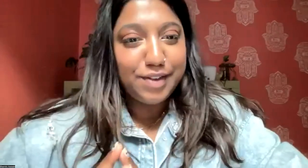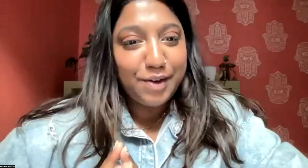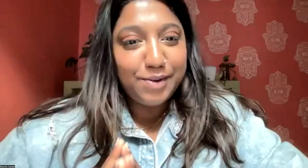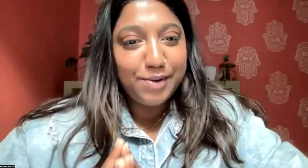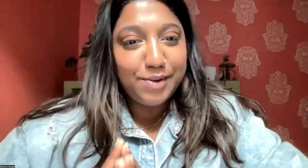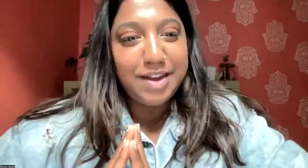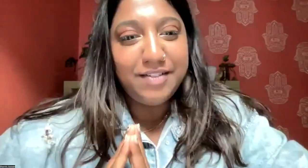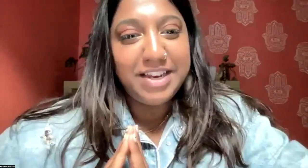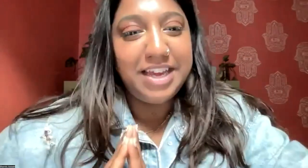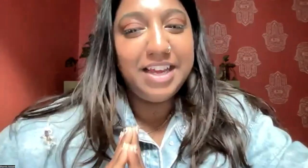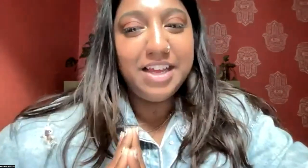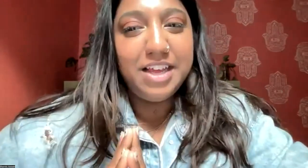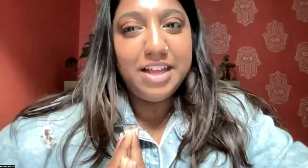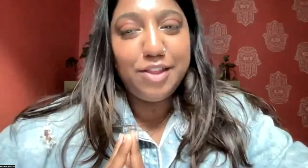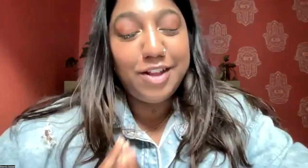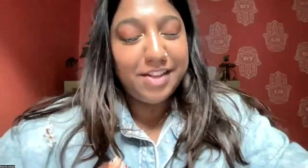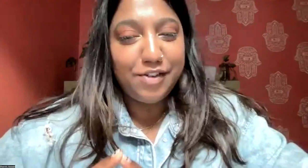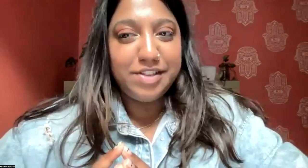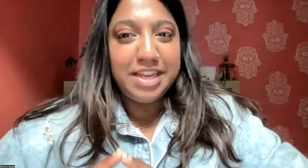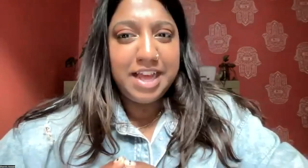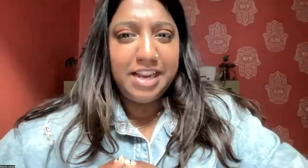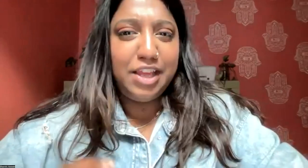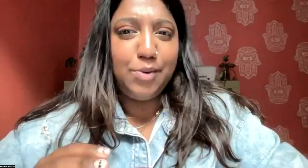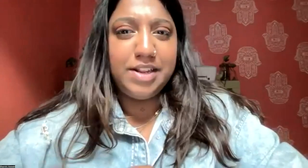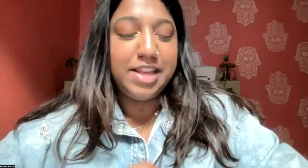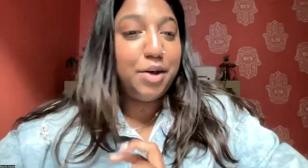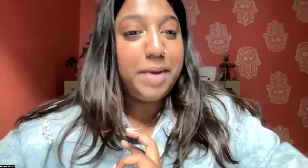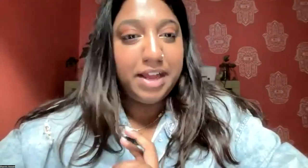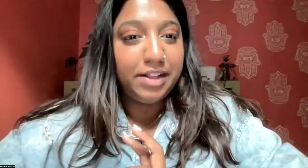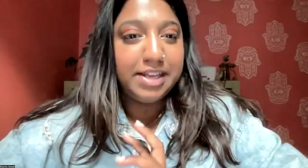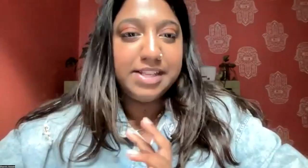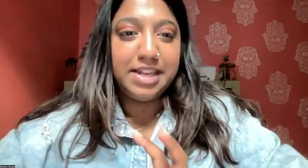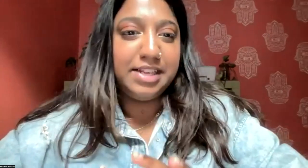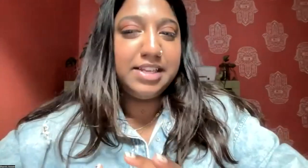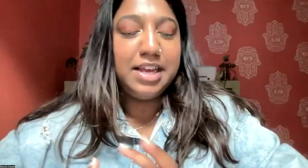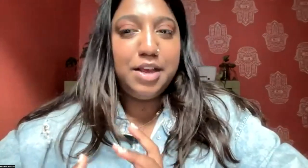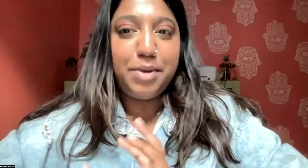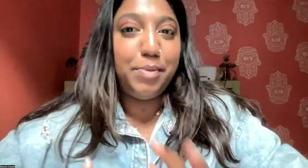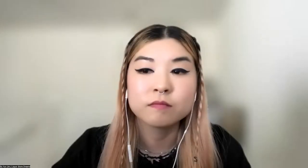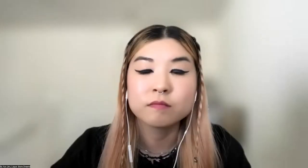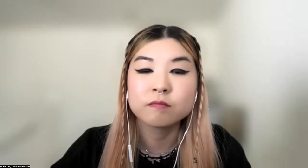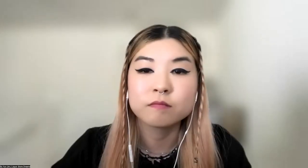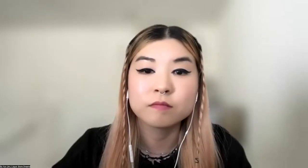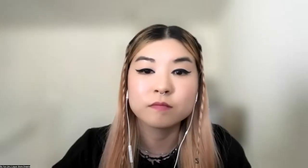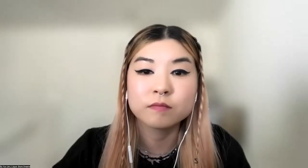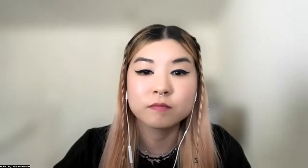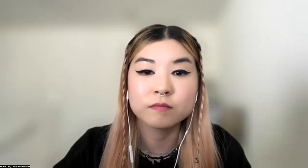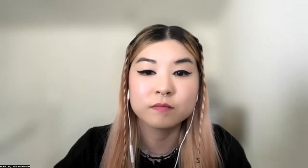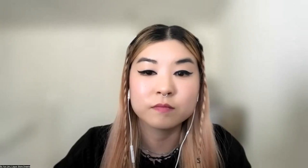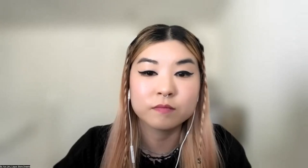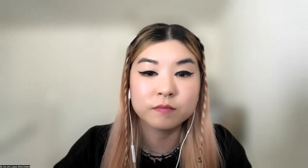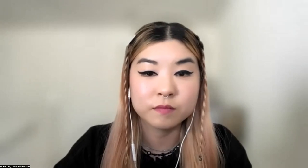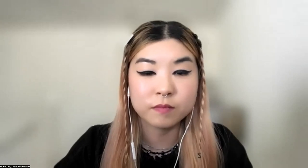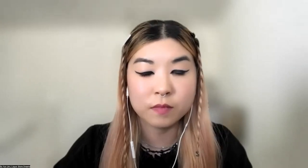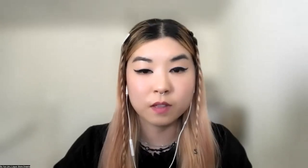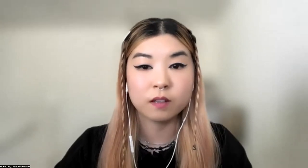space for so did you have any thoughts after seeing that anything you want to tell panelists and people on the um